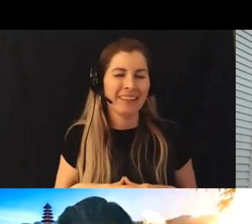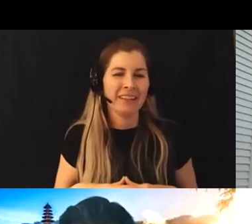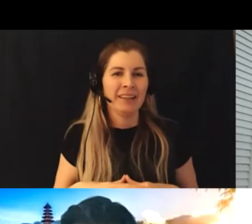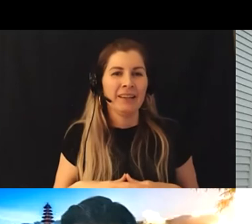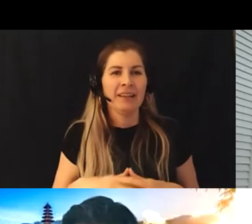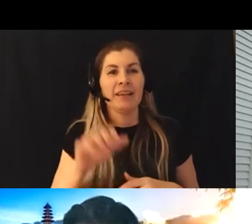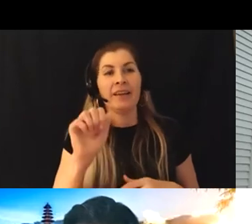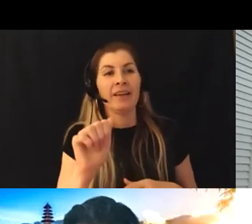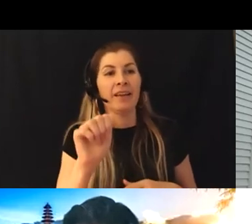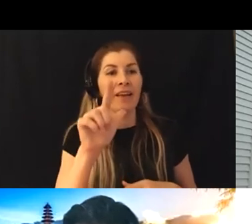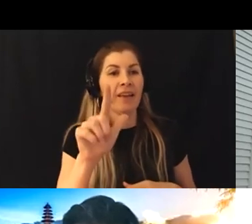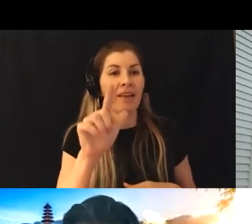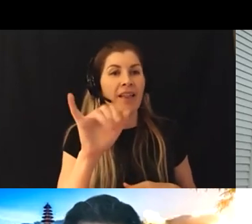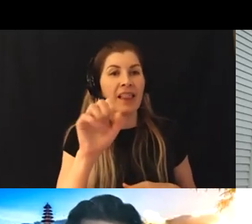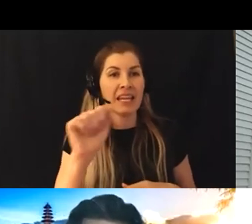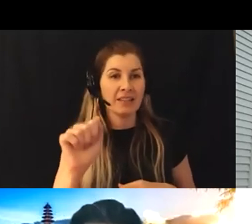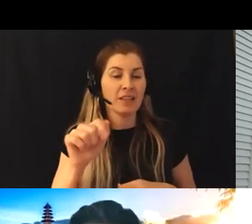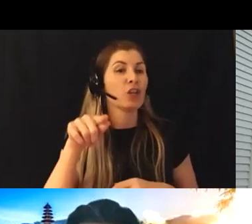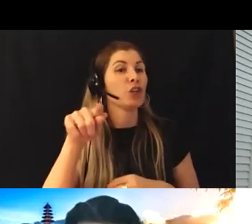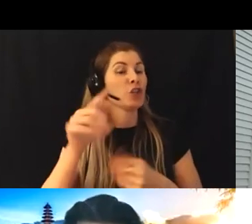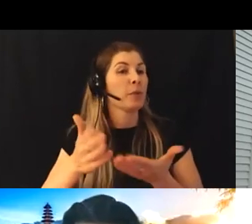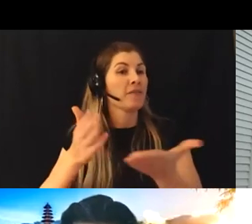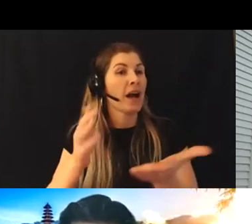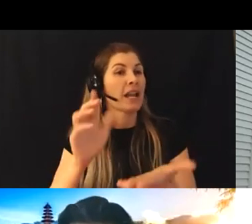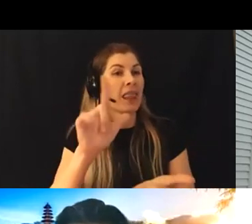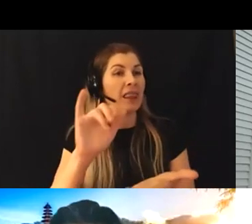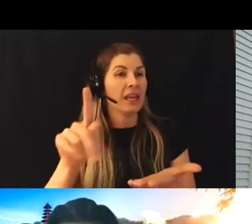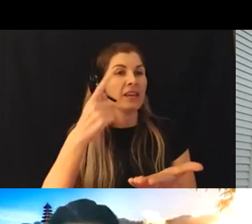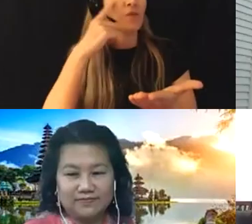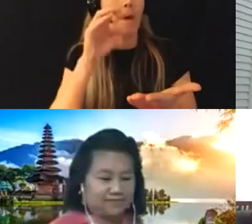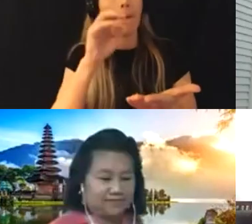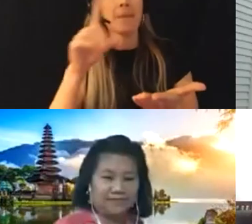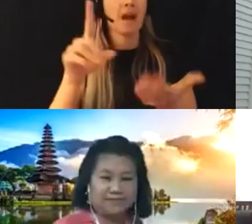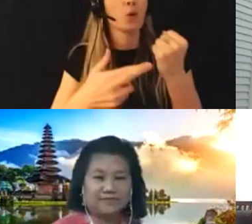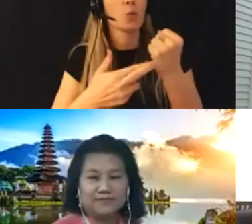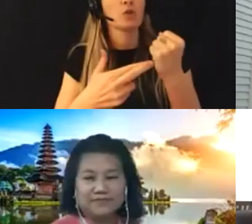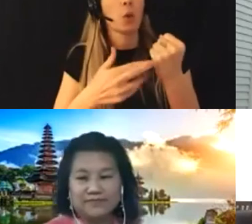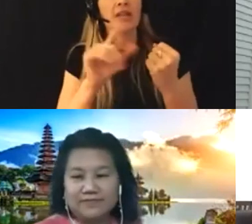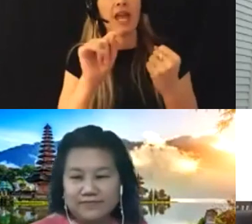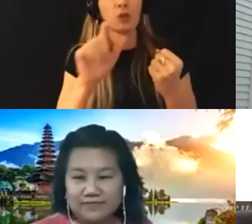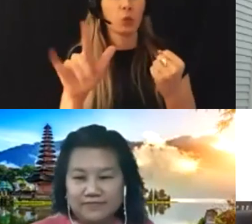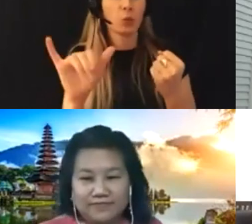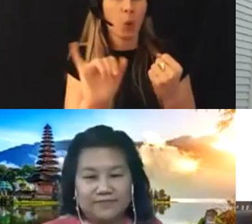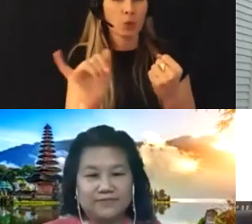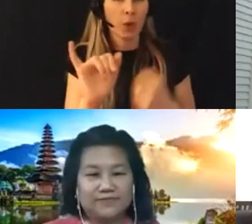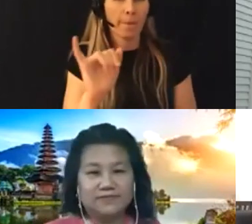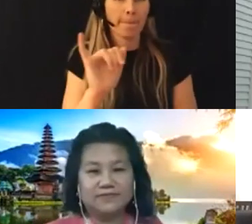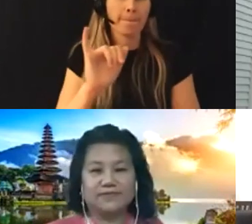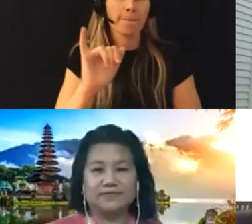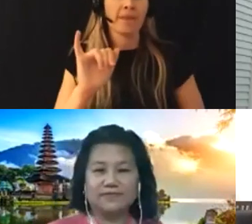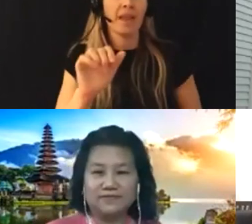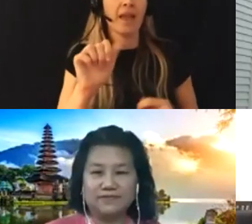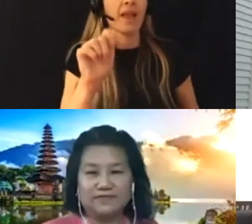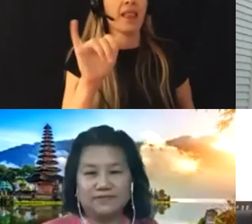Alysia provided a link to Maryland resources and tools as well. And she mentioned